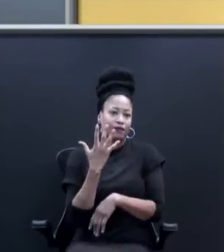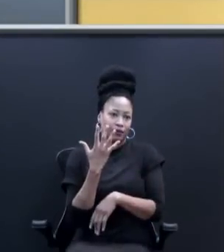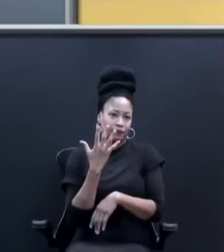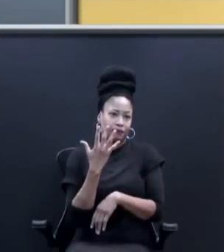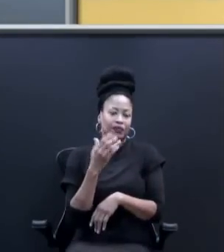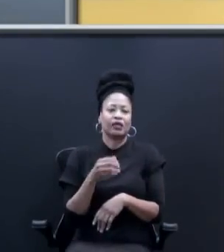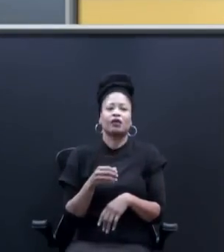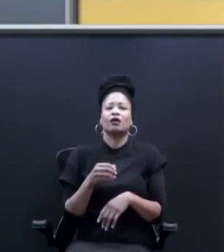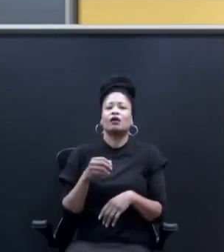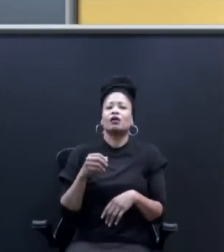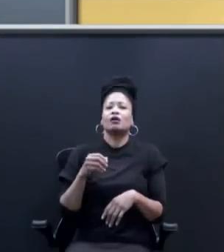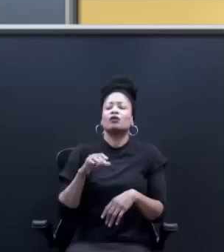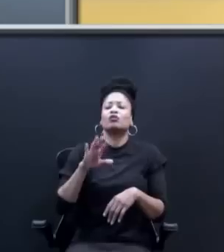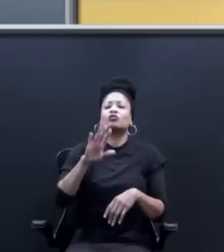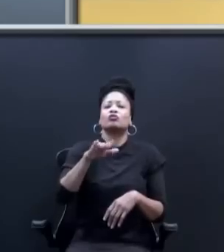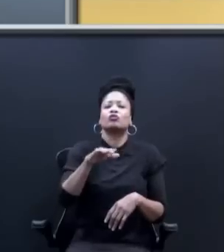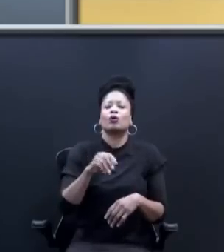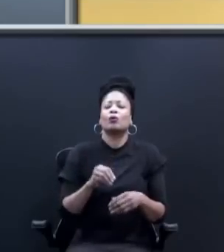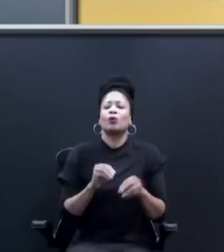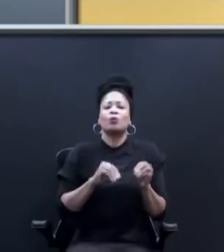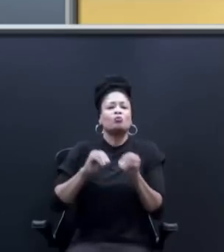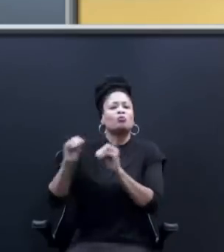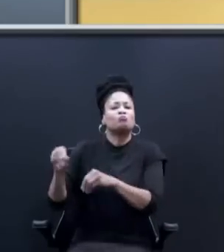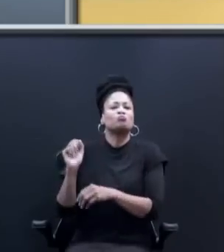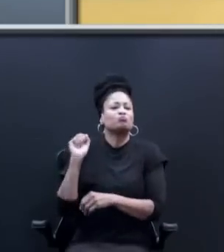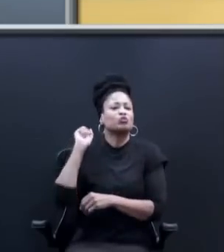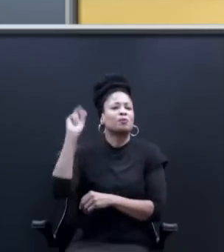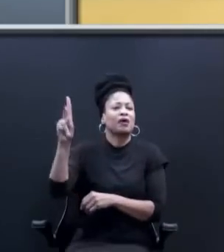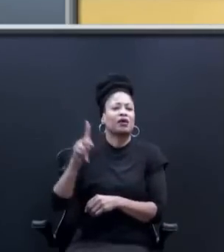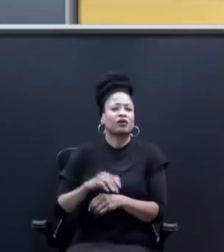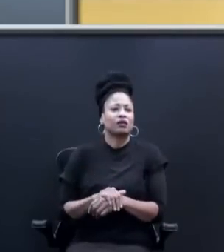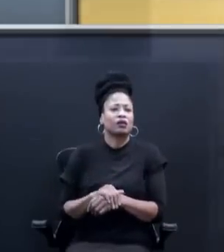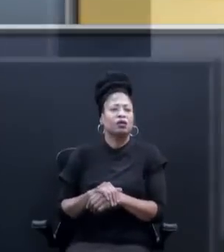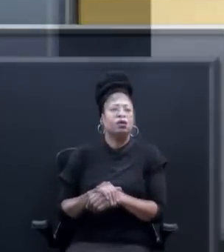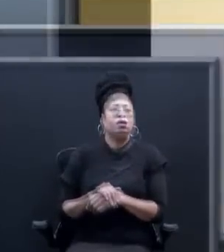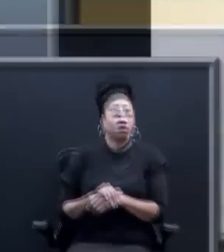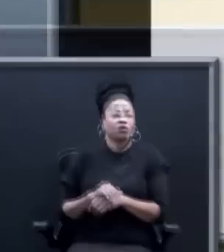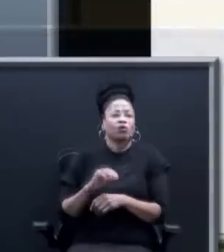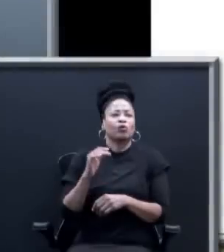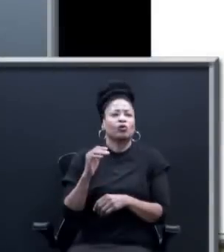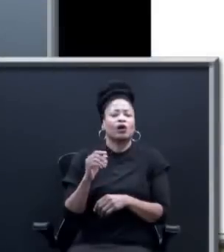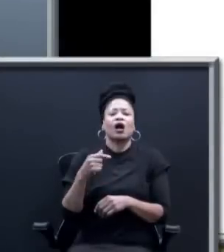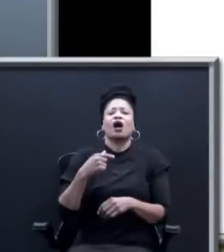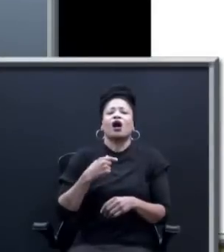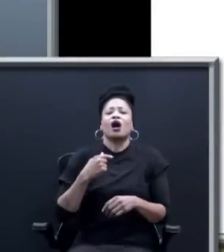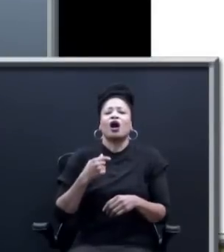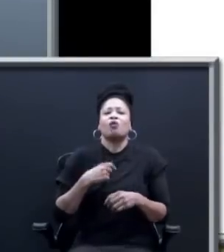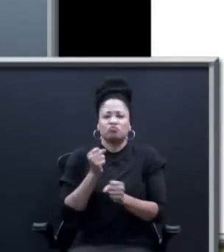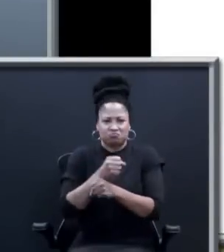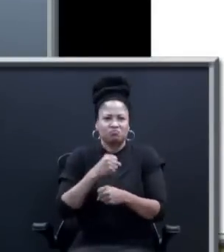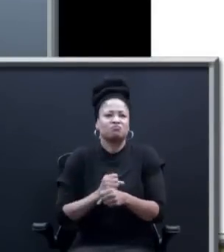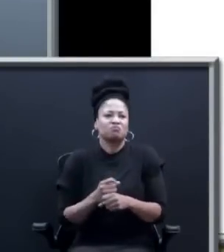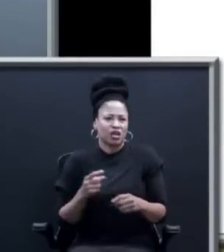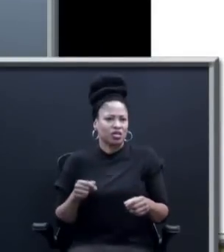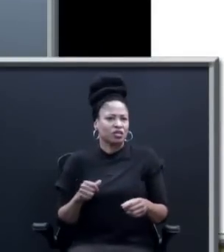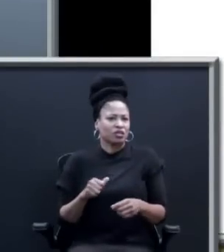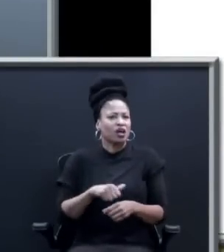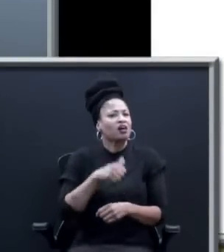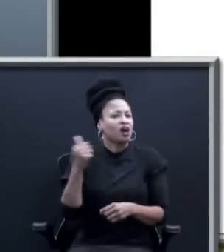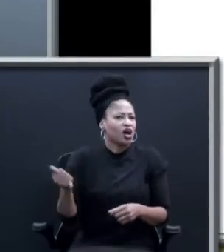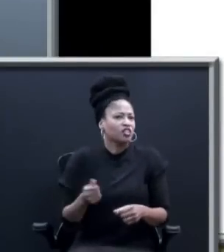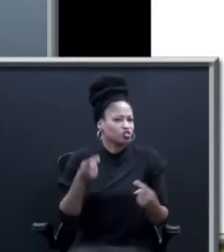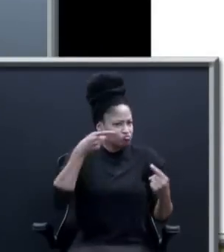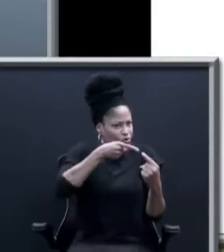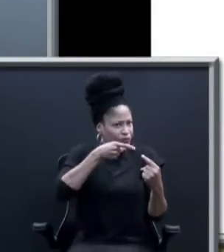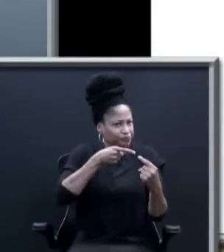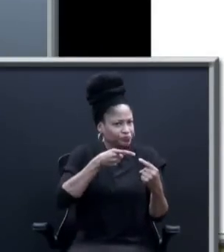In fact, put it back up there before I go there. Put it back up, because I want to make another point. See, this is it. But now